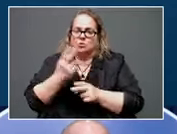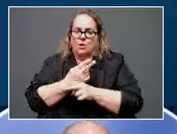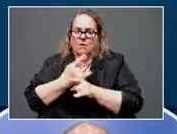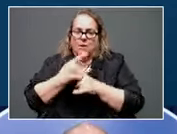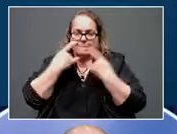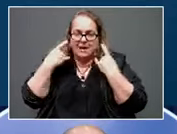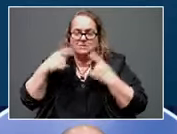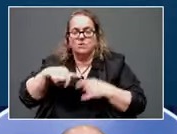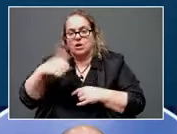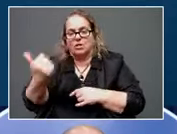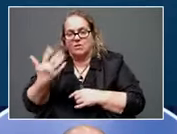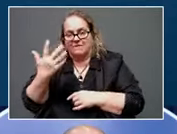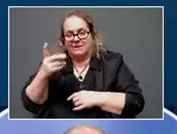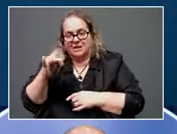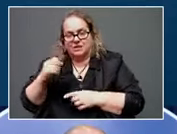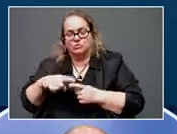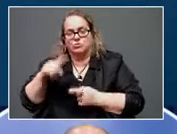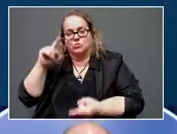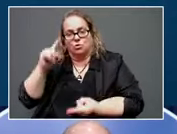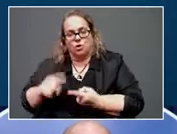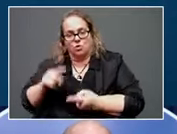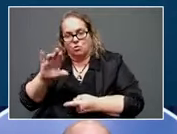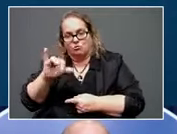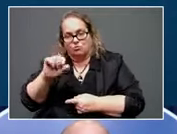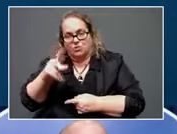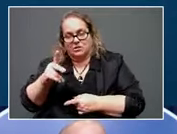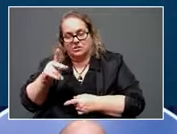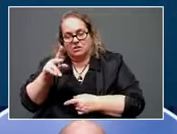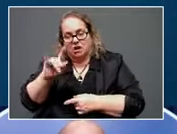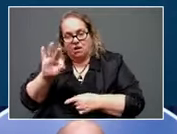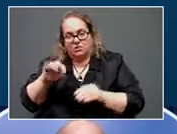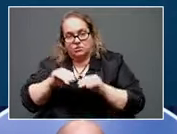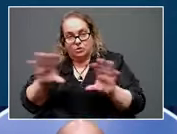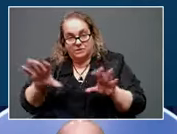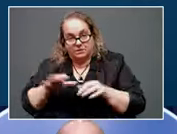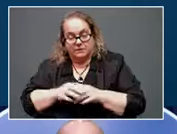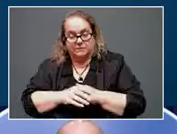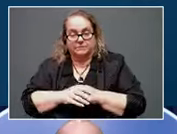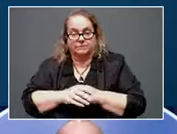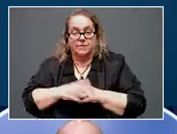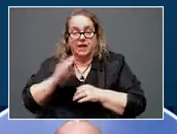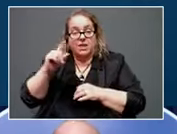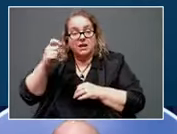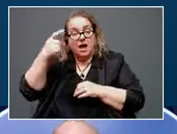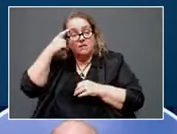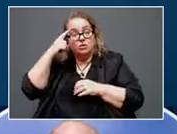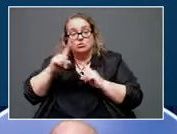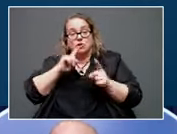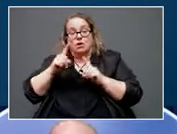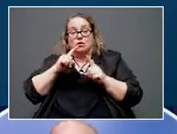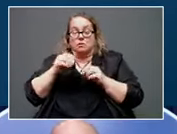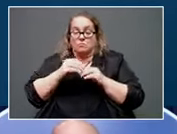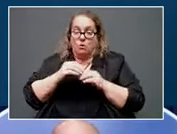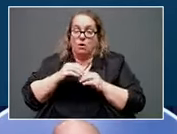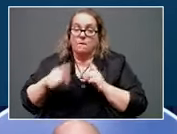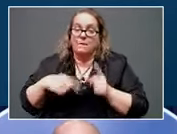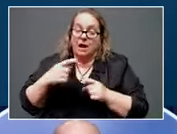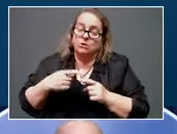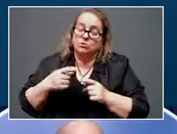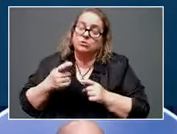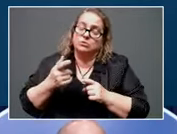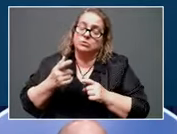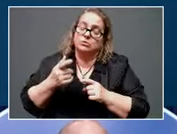to lower your risk of transmitting disease. And please, the governor went into this at length, so I won't repeat it at length, but we